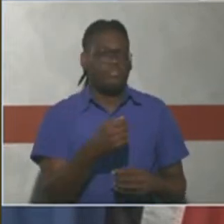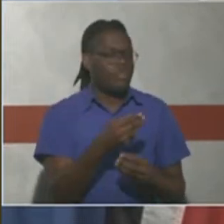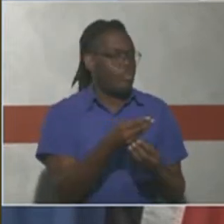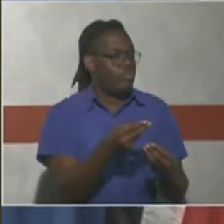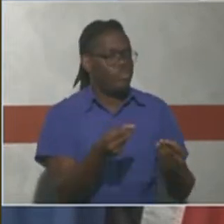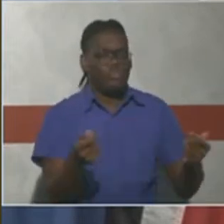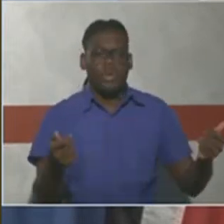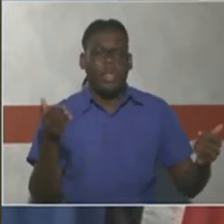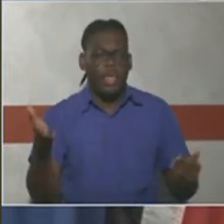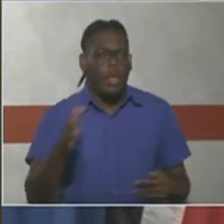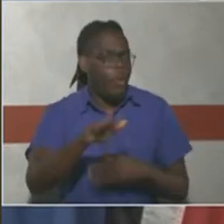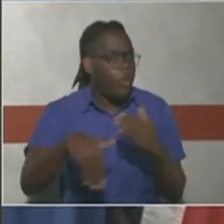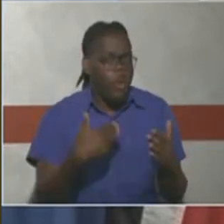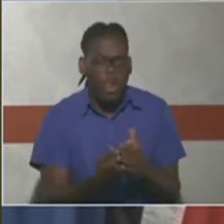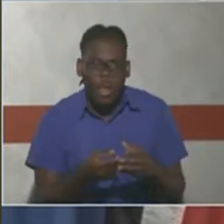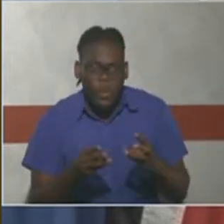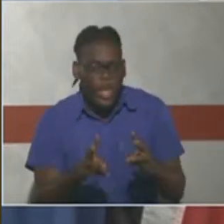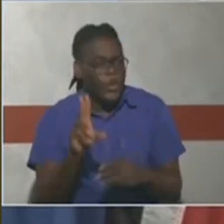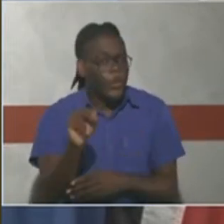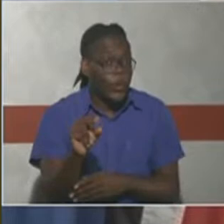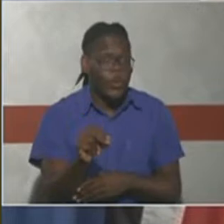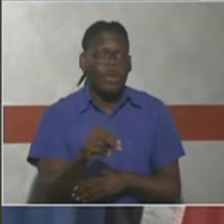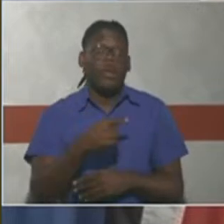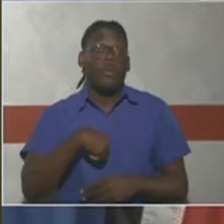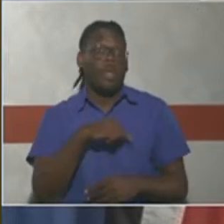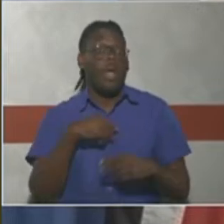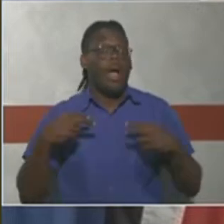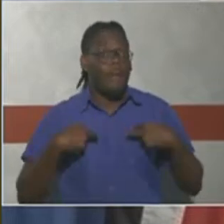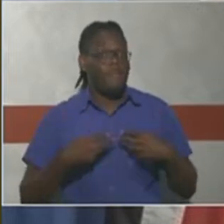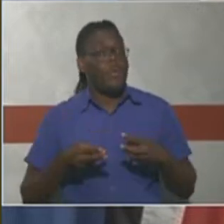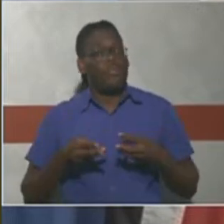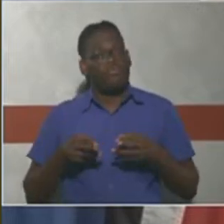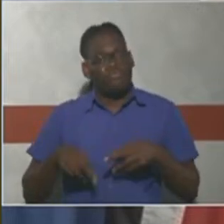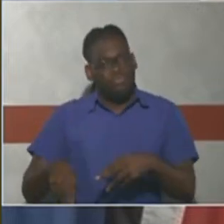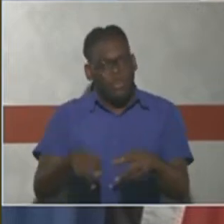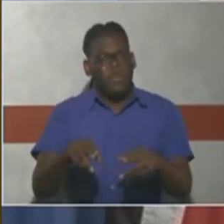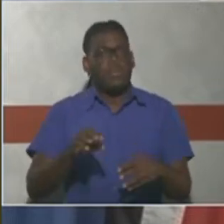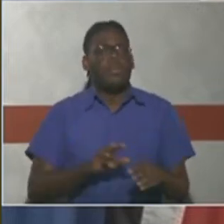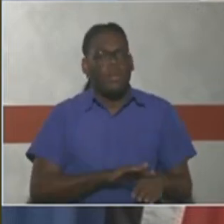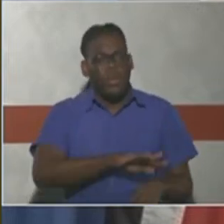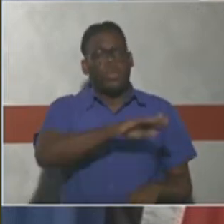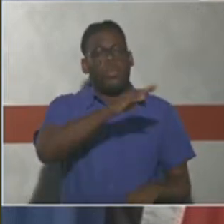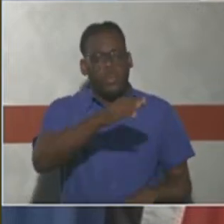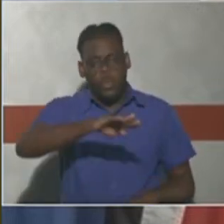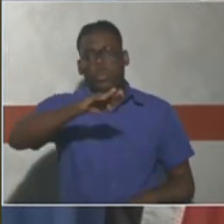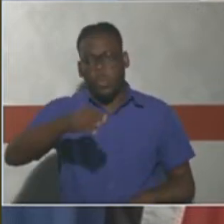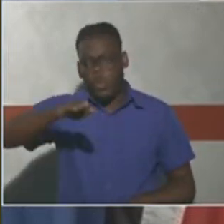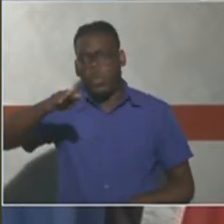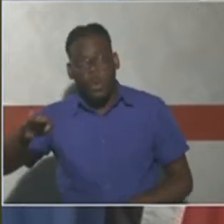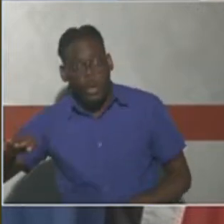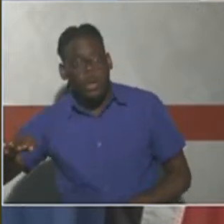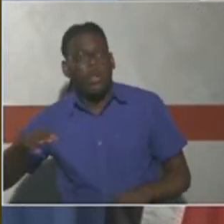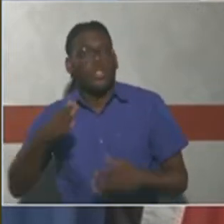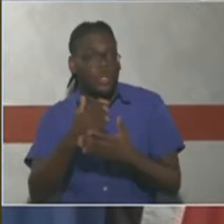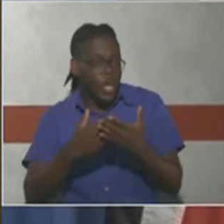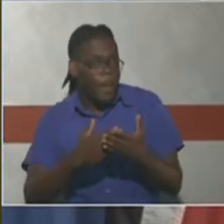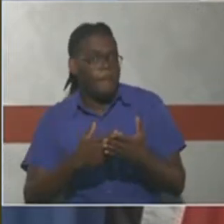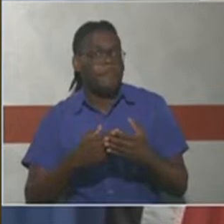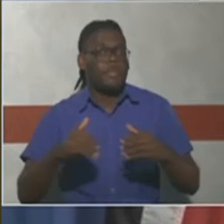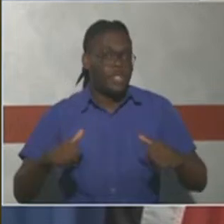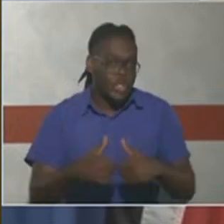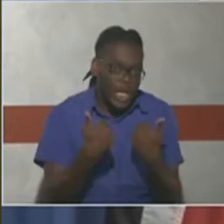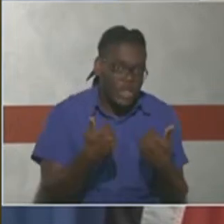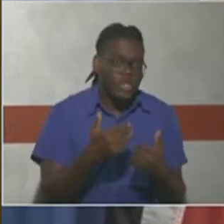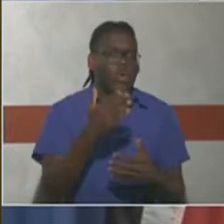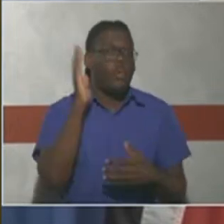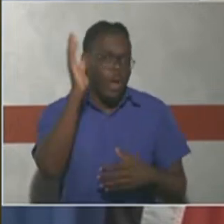head, right? It's a roadway that is relatively smooth, but we do have some challenges along that we have to pay attention to as we